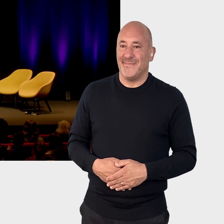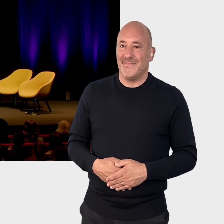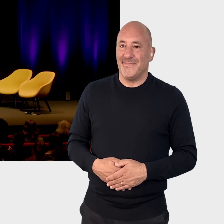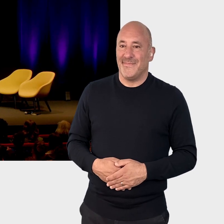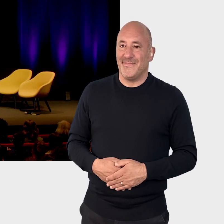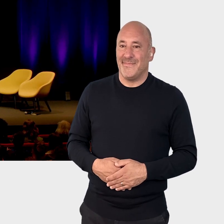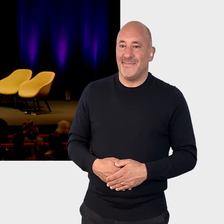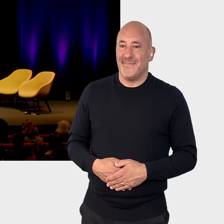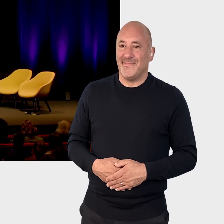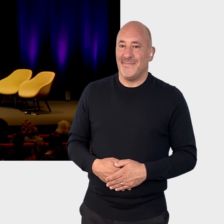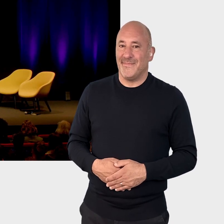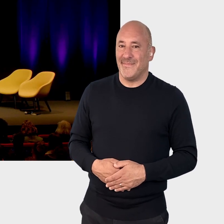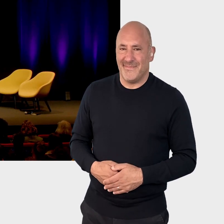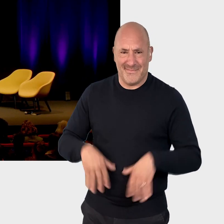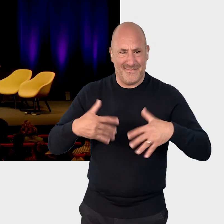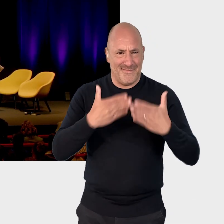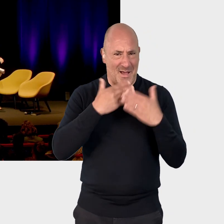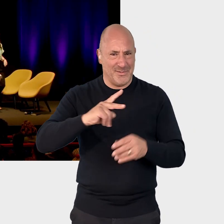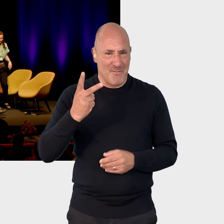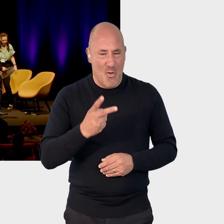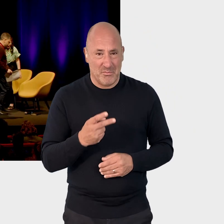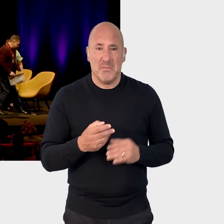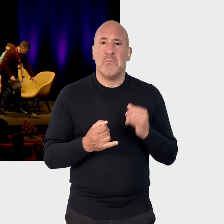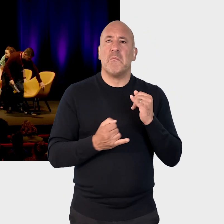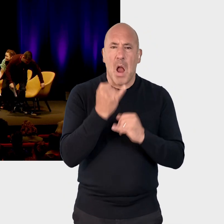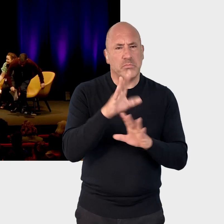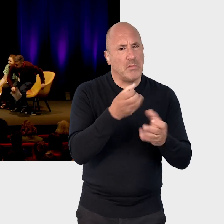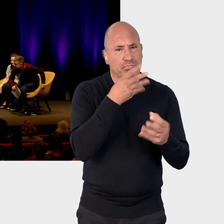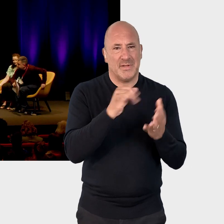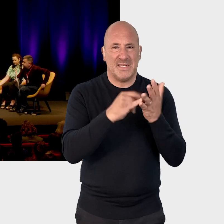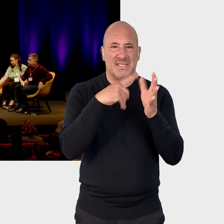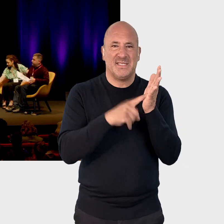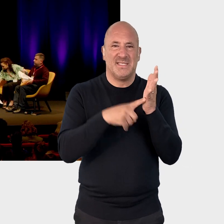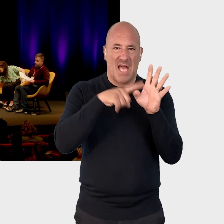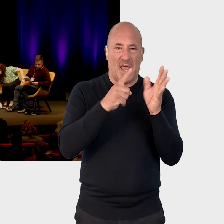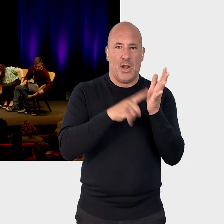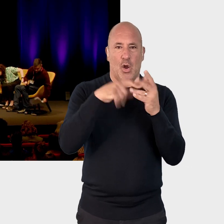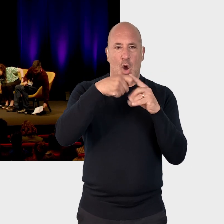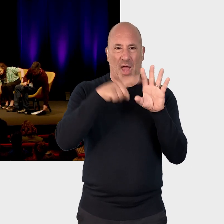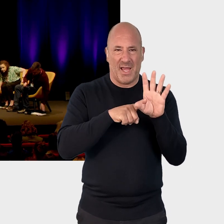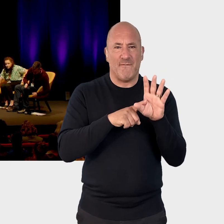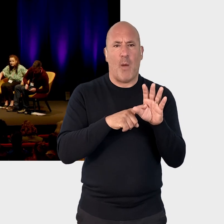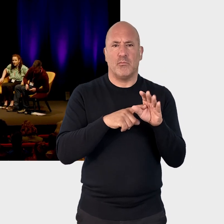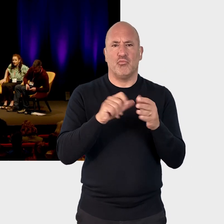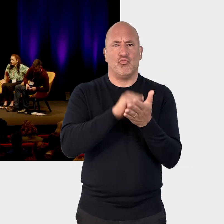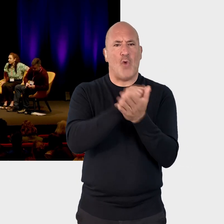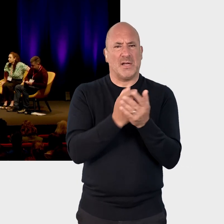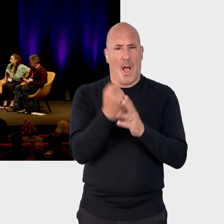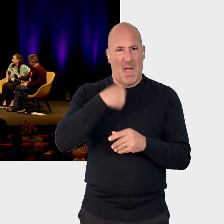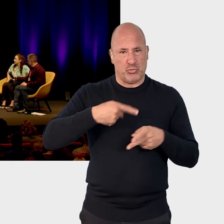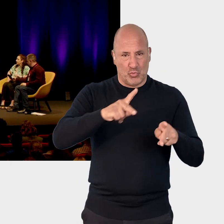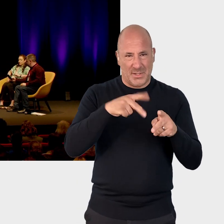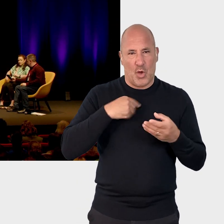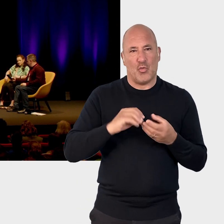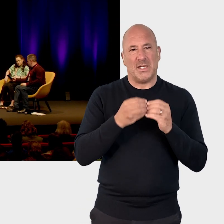Great. Thanks very much to Daniel and Melissa. And last but by no means least, Sally Lockey from right up